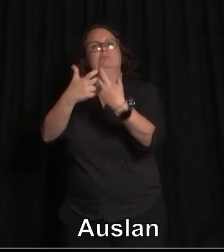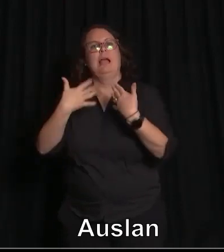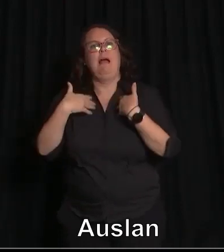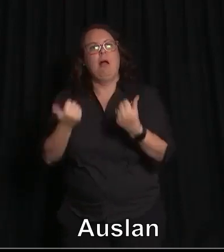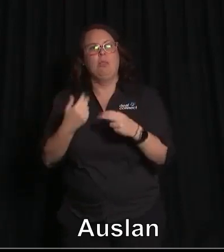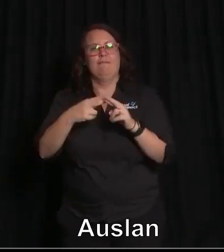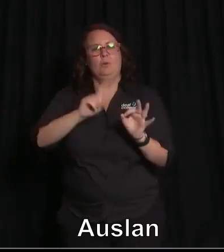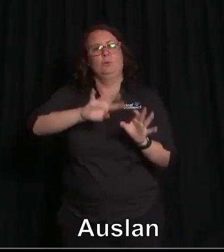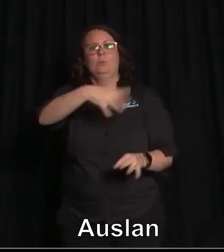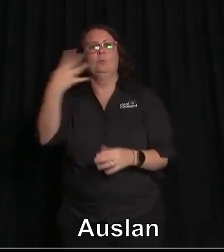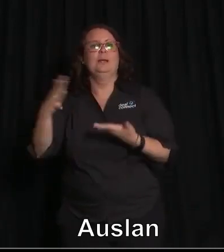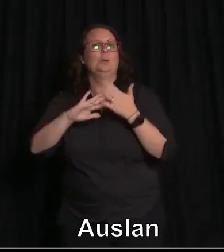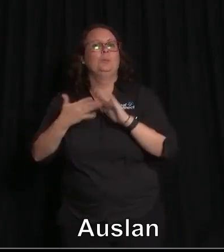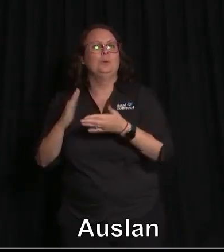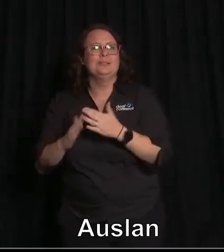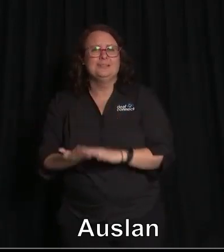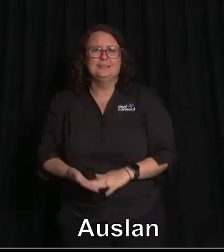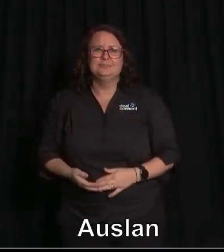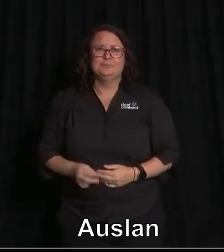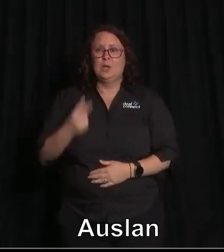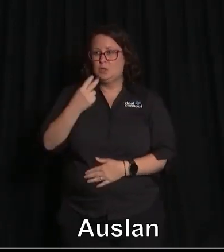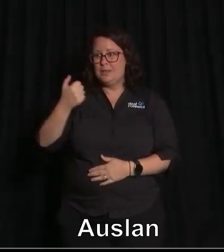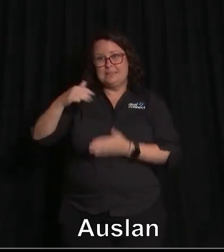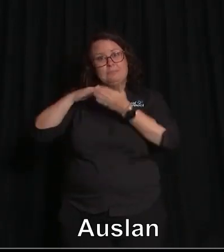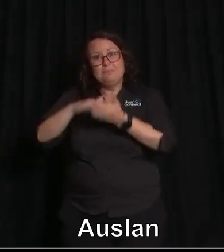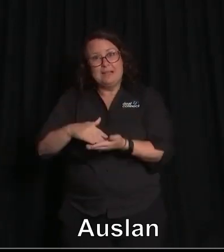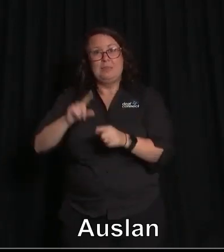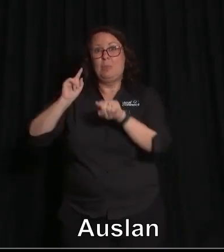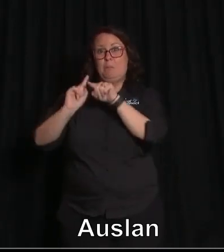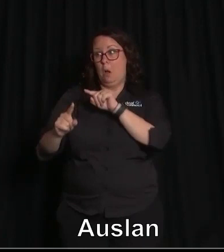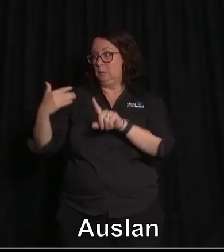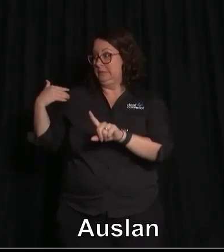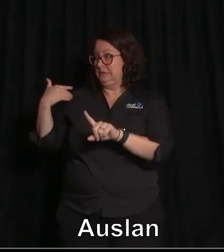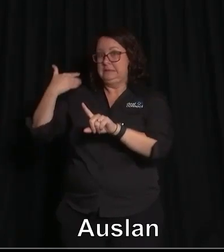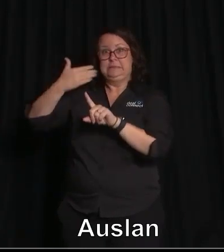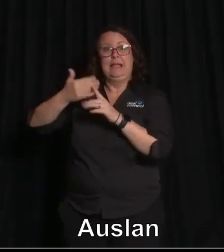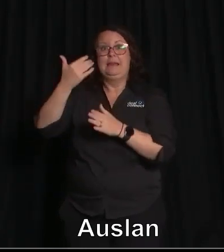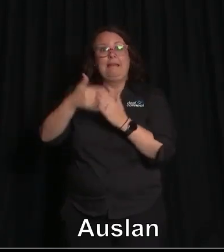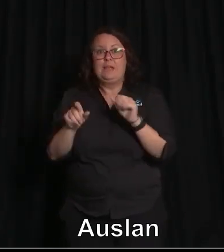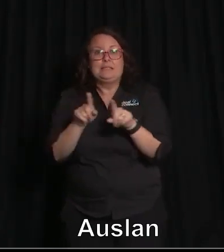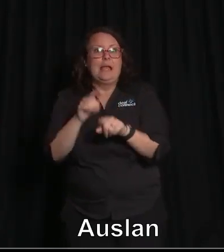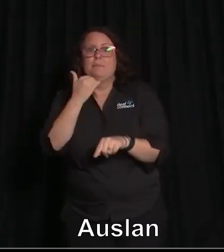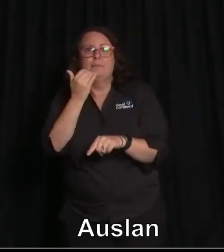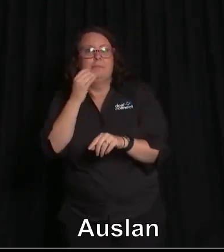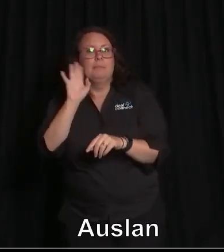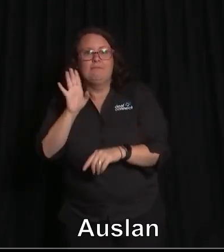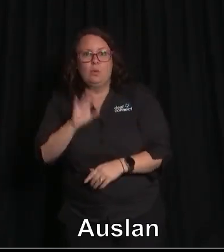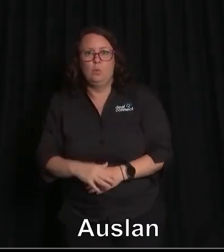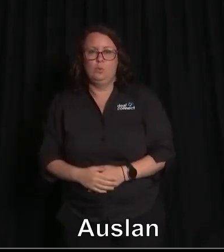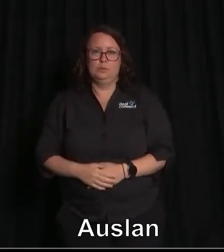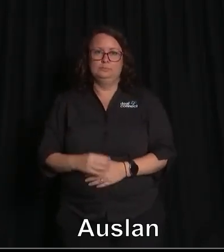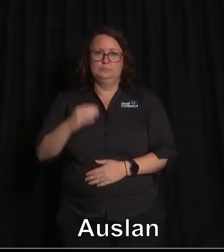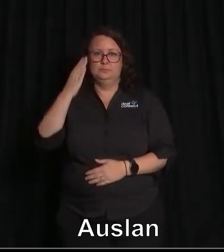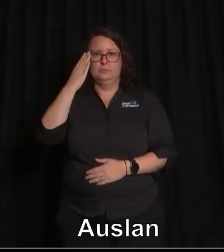And this, can I say, is the largest investment by any government in Australia on LGBTI health. Co-designing